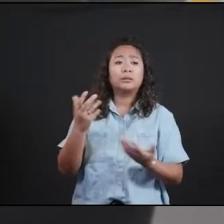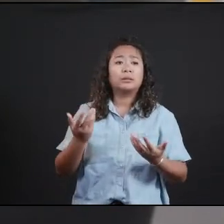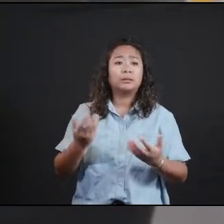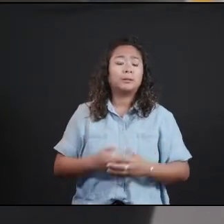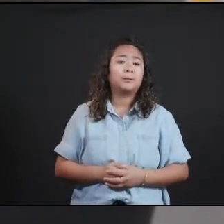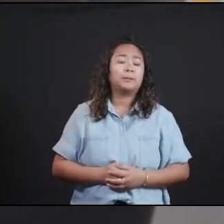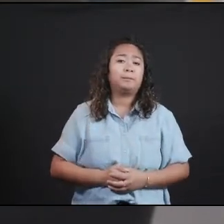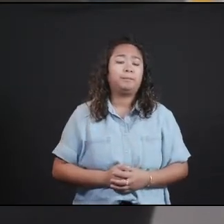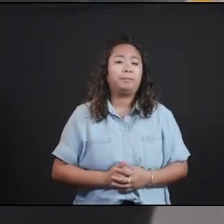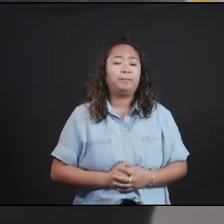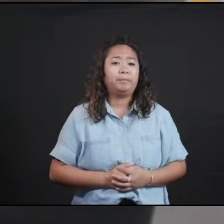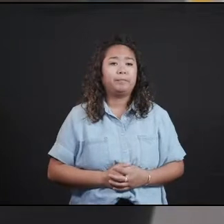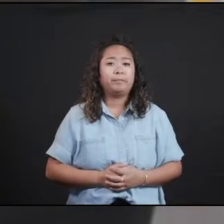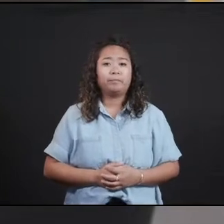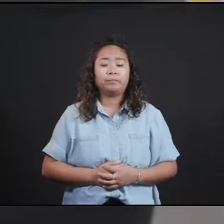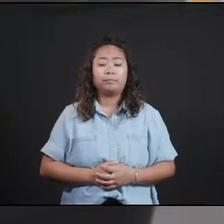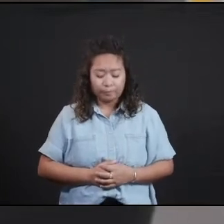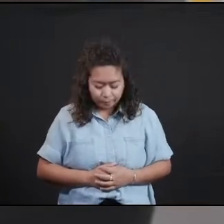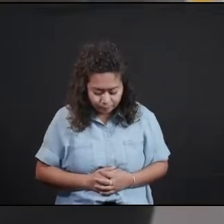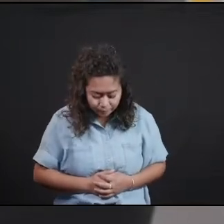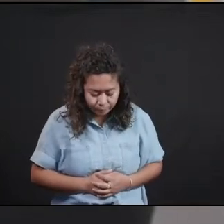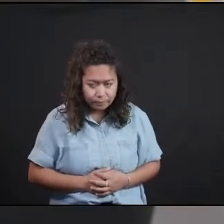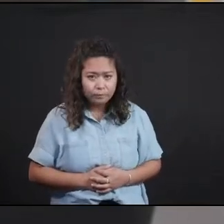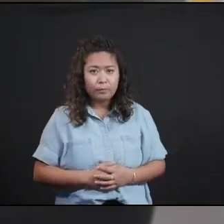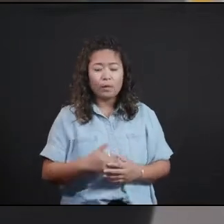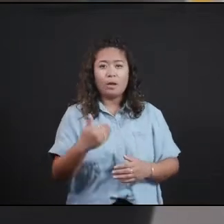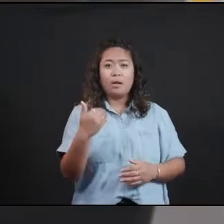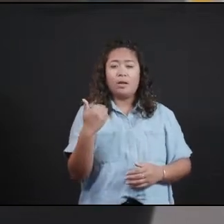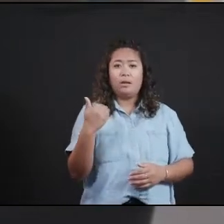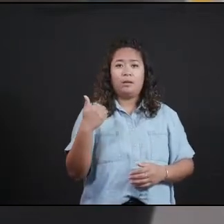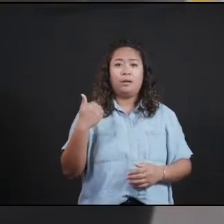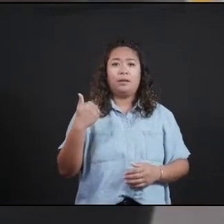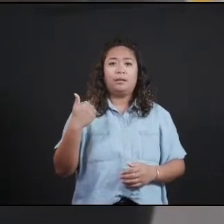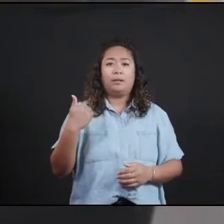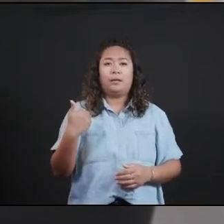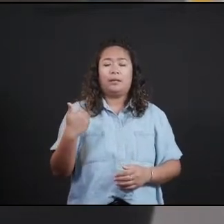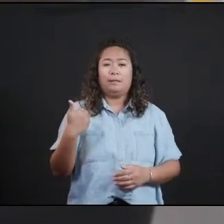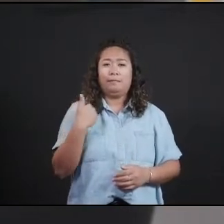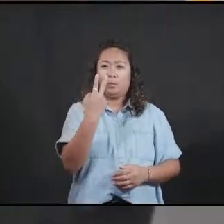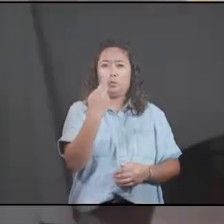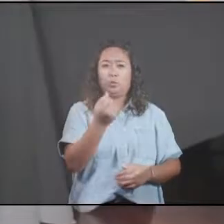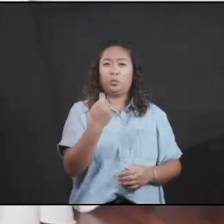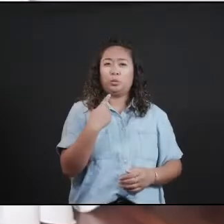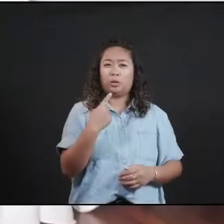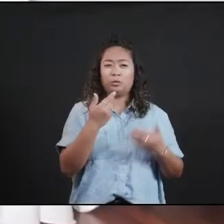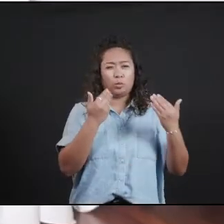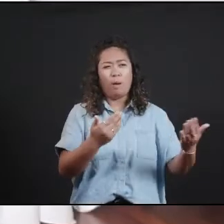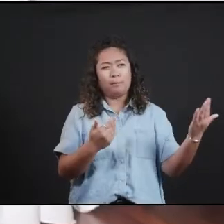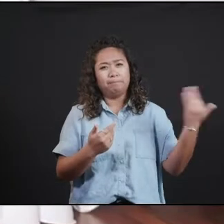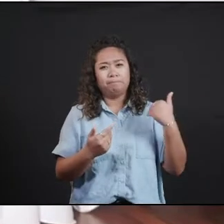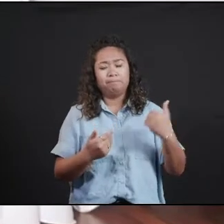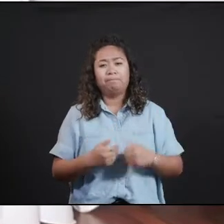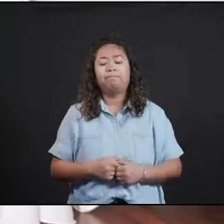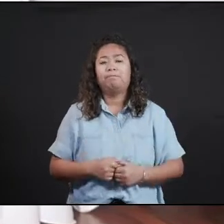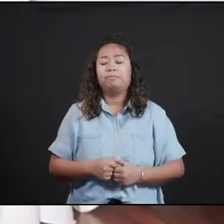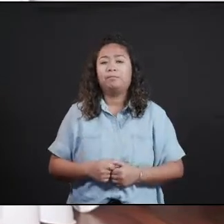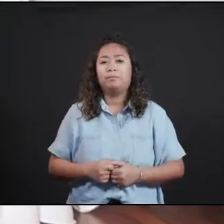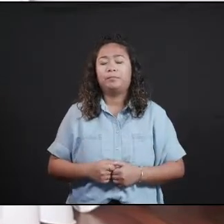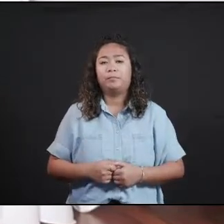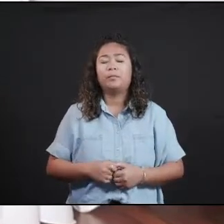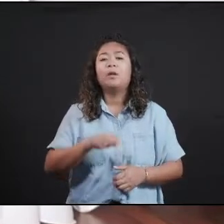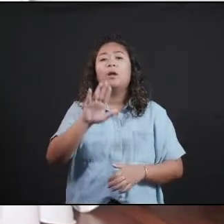whose daughter passed away last week as well too. So our prayers are with you. None of these two individuals suffered from the COVID,